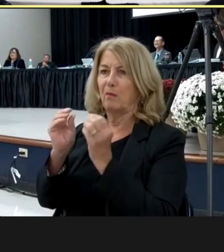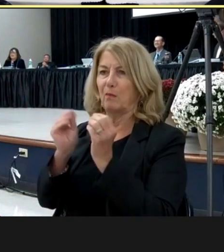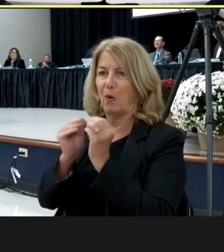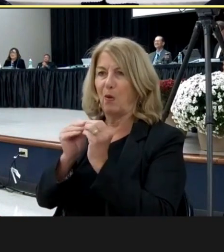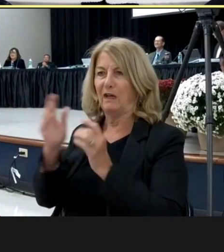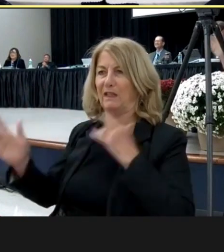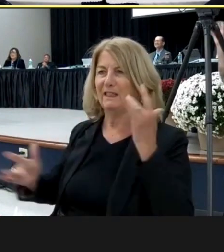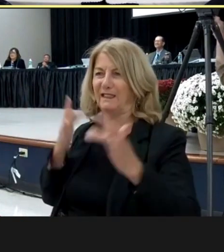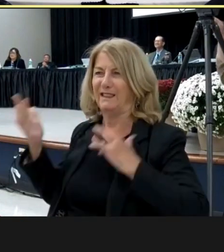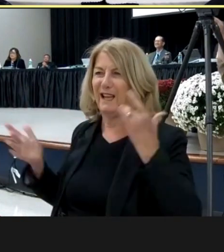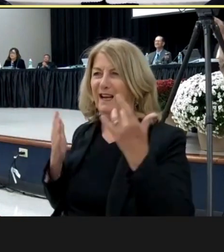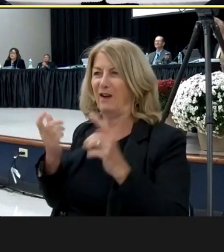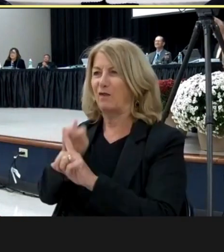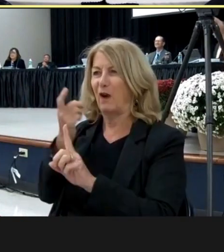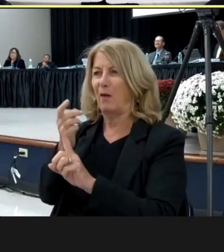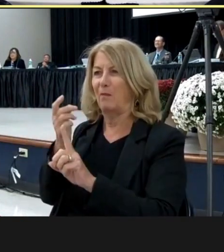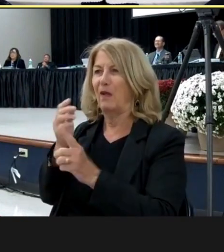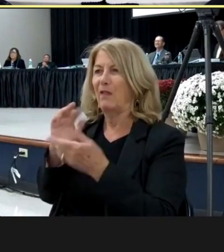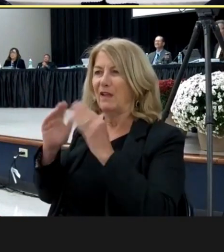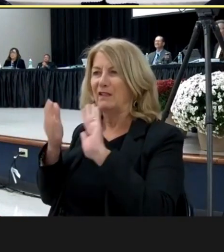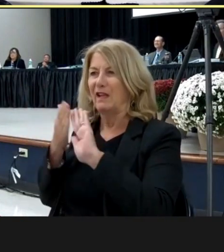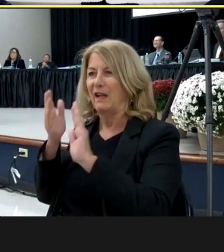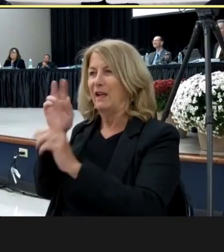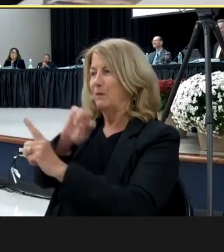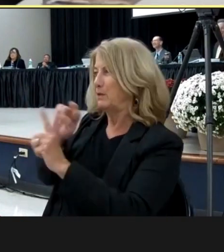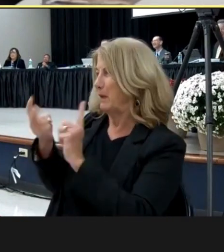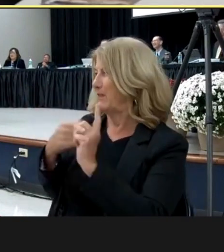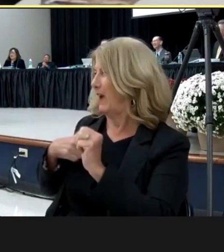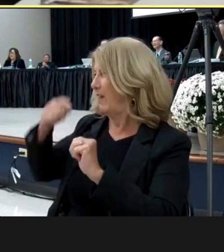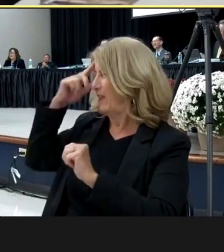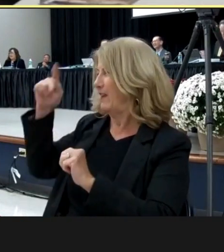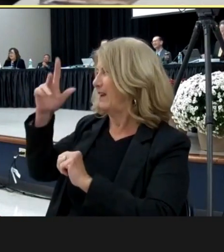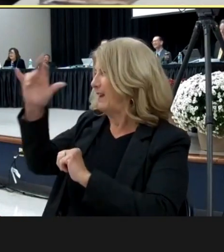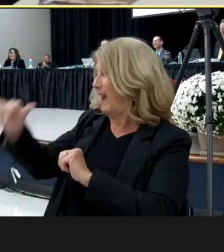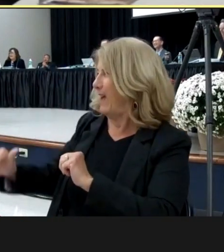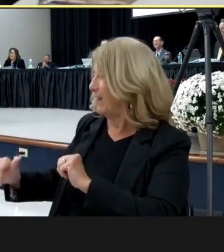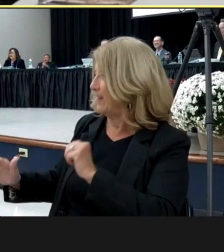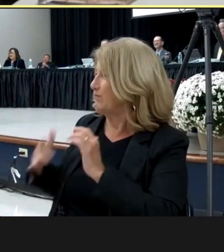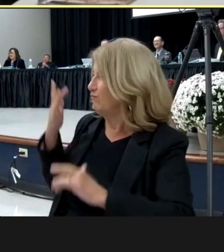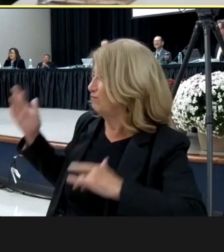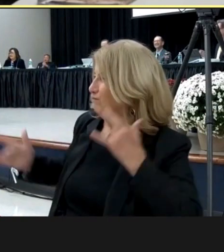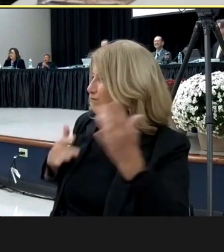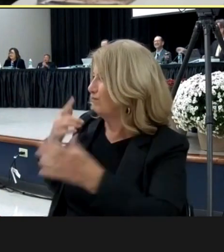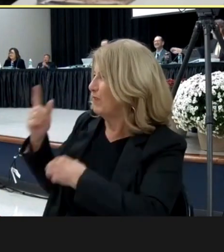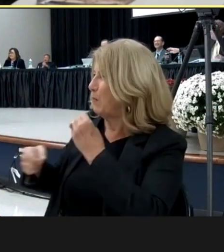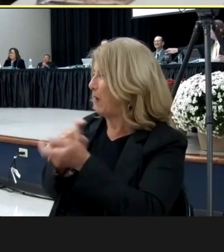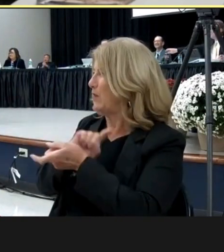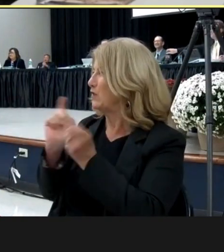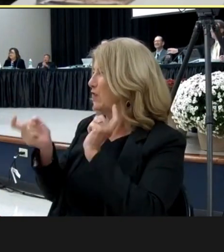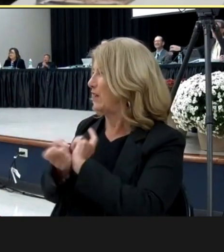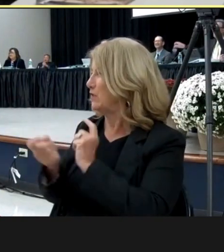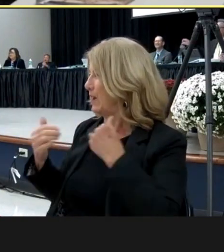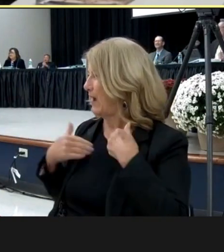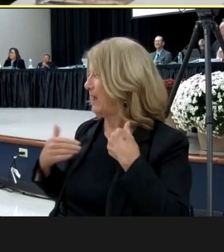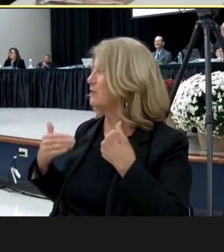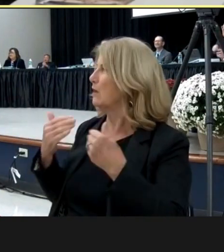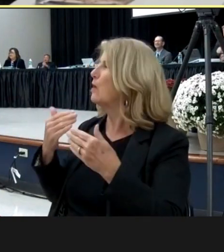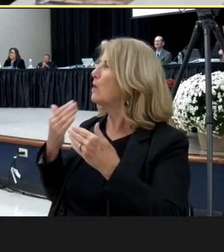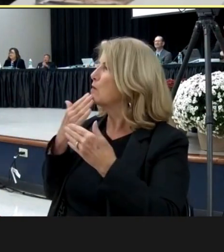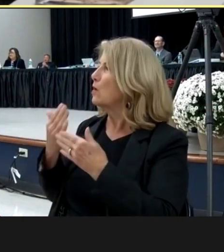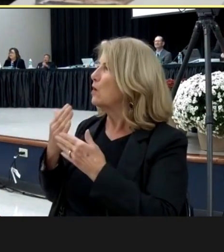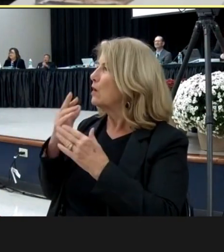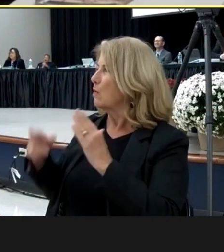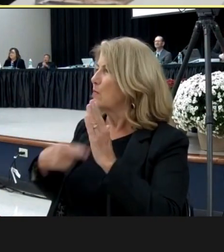city's perspective. I think Kelly's upbeat about the change, by the way. She's gonna have a great role to play at her new city. But our